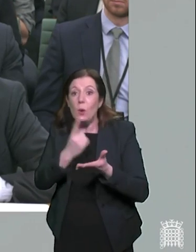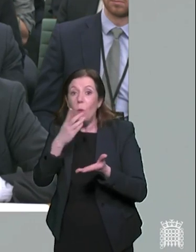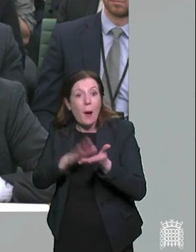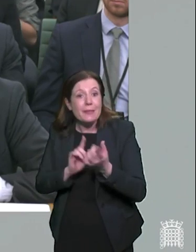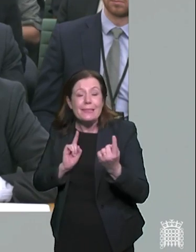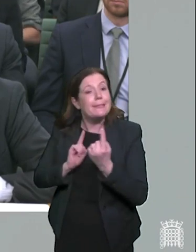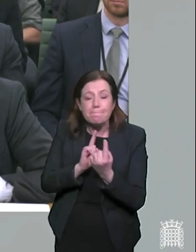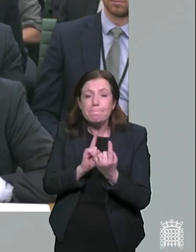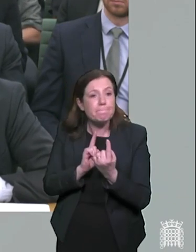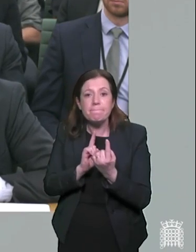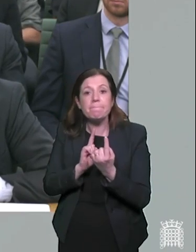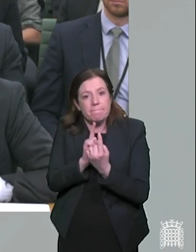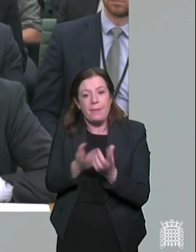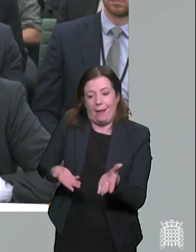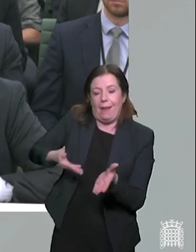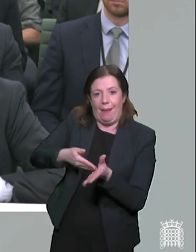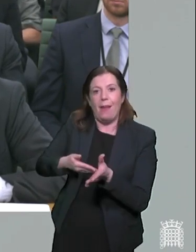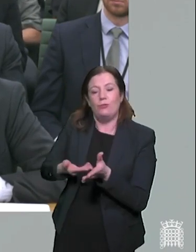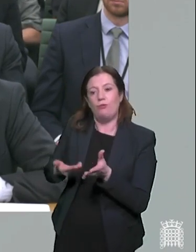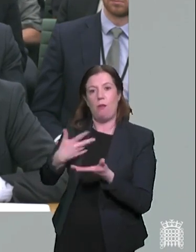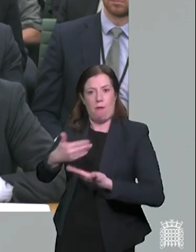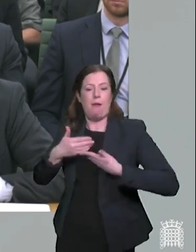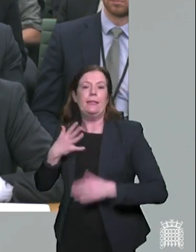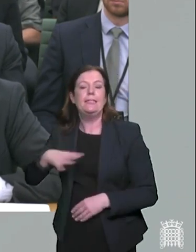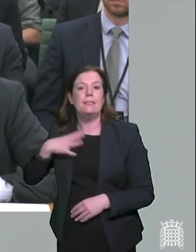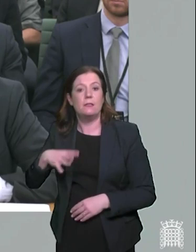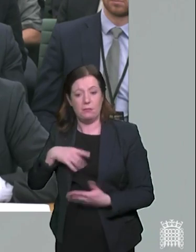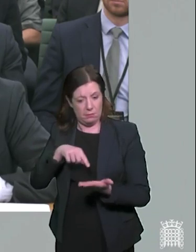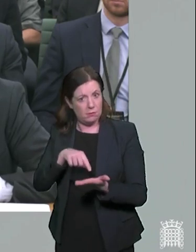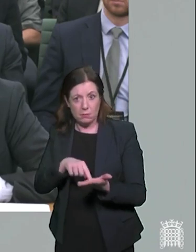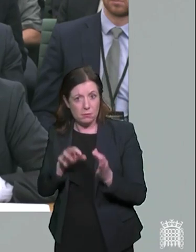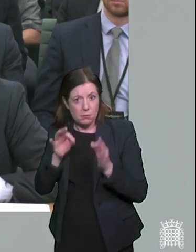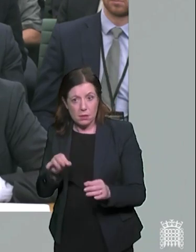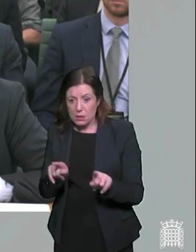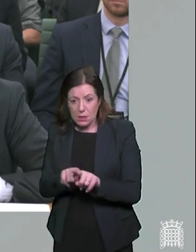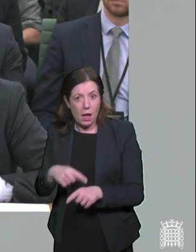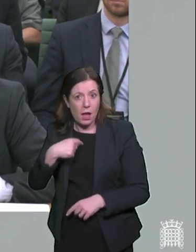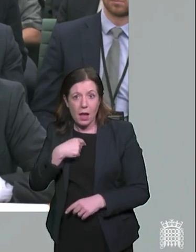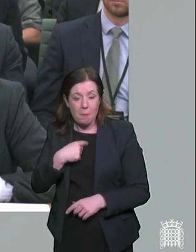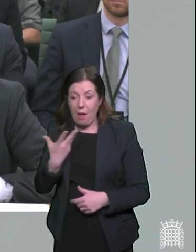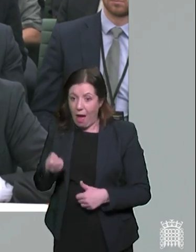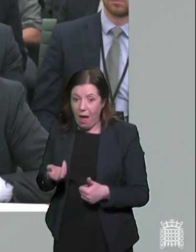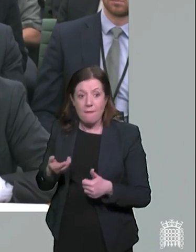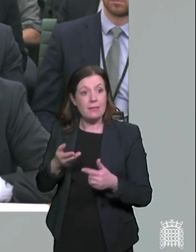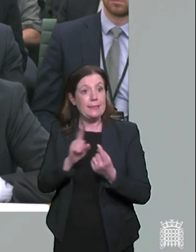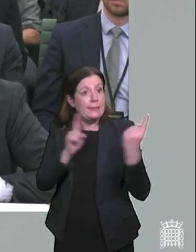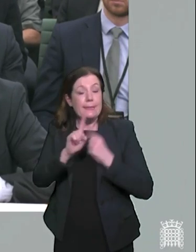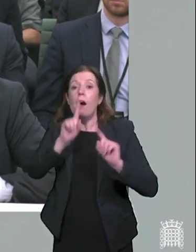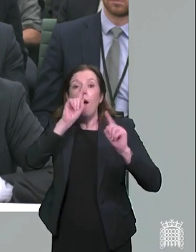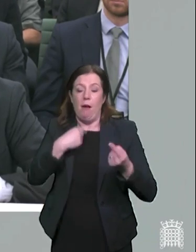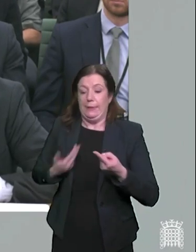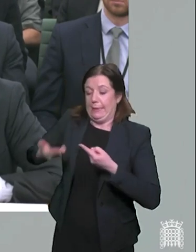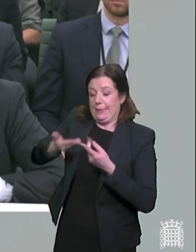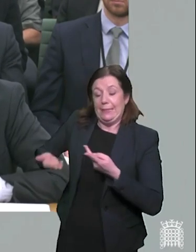they're entitled to have mitigations. And that's what the guidance says. And we did indeed have plenty of mitigations,